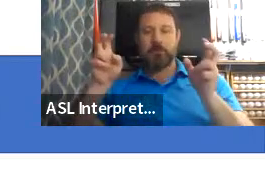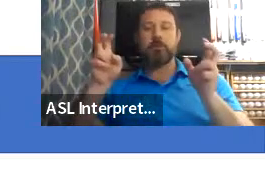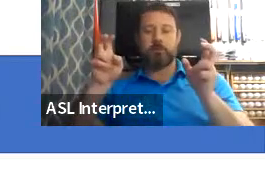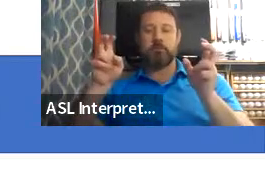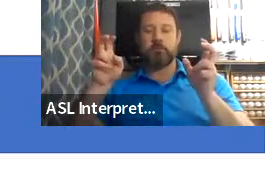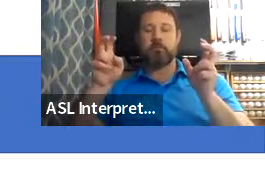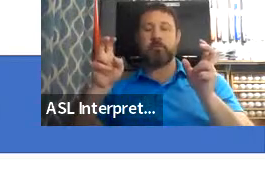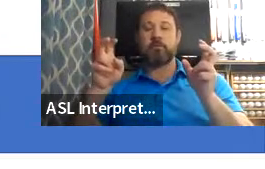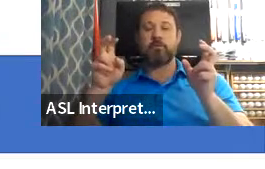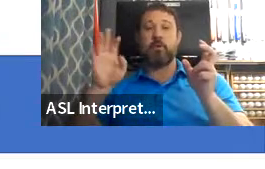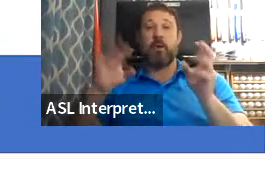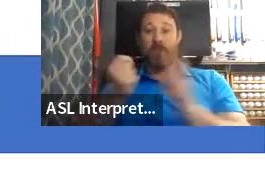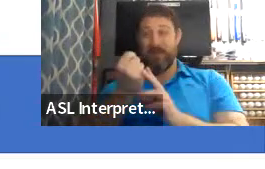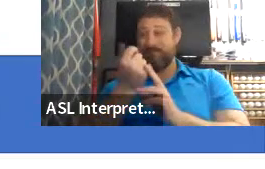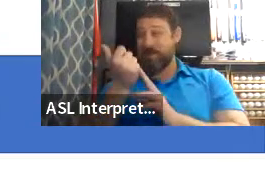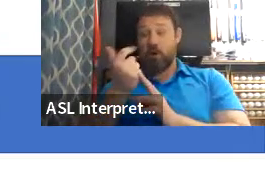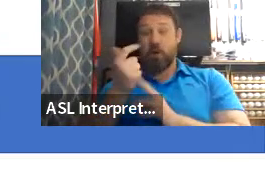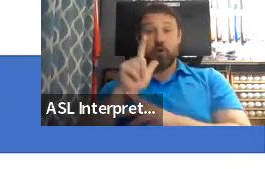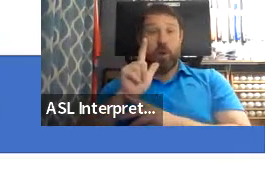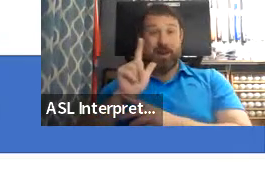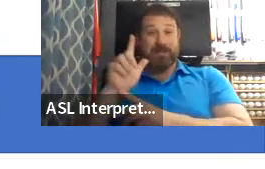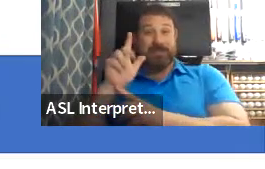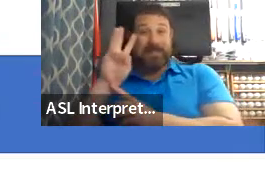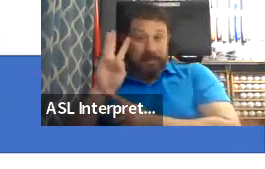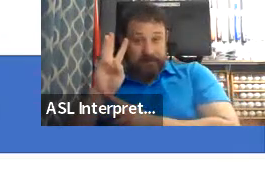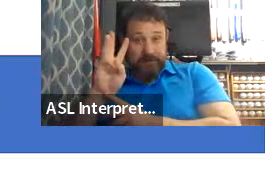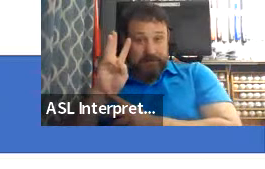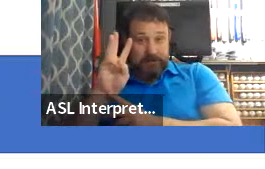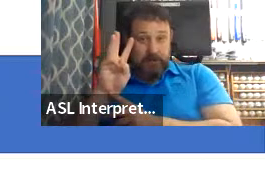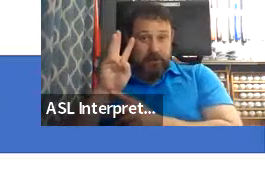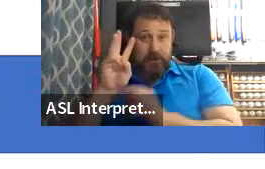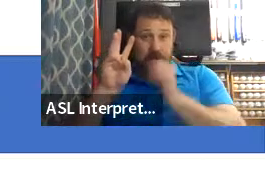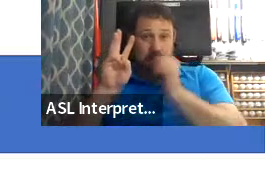scope coverage once they turn 26, their